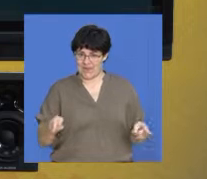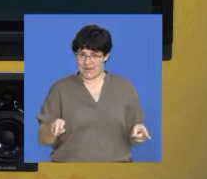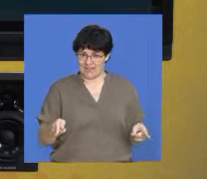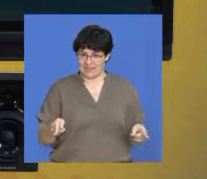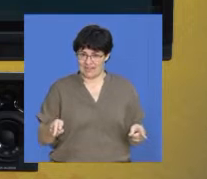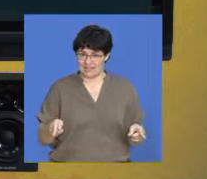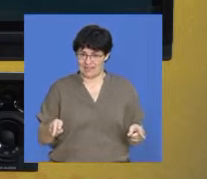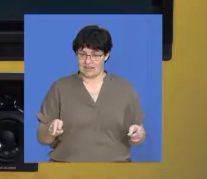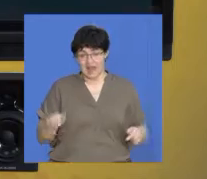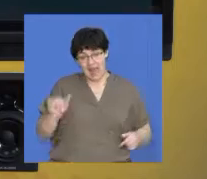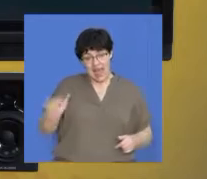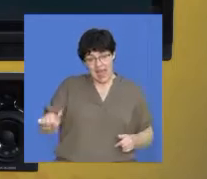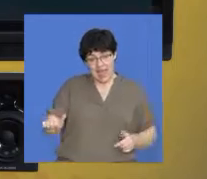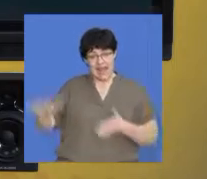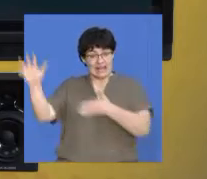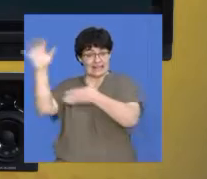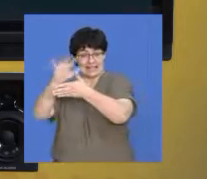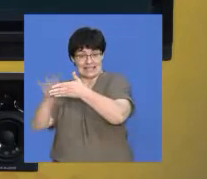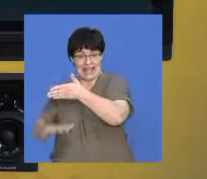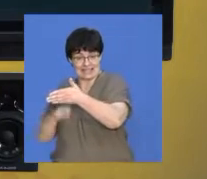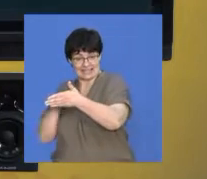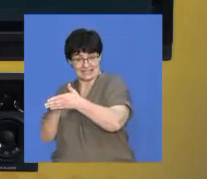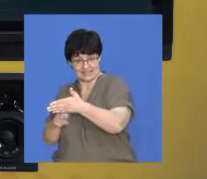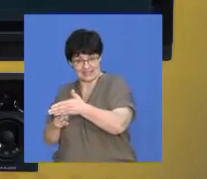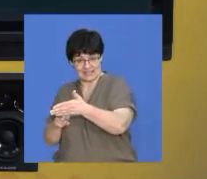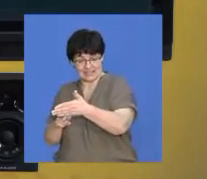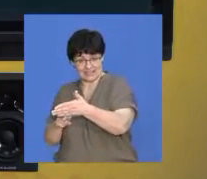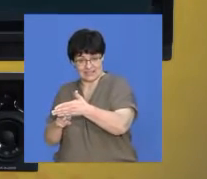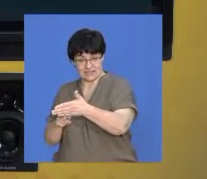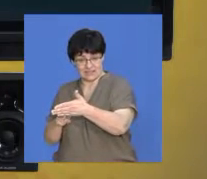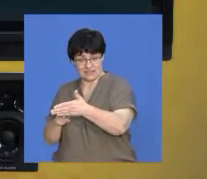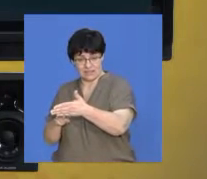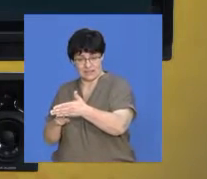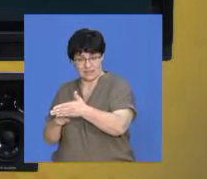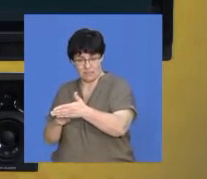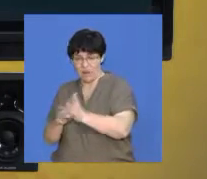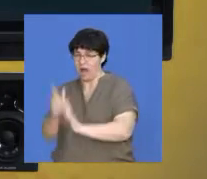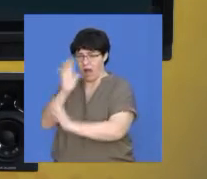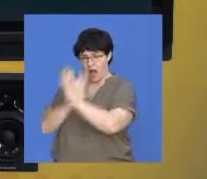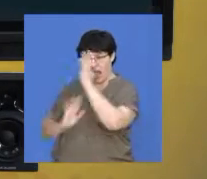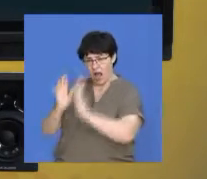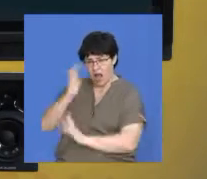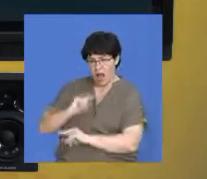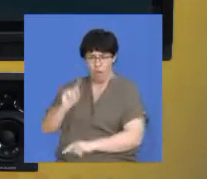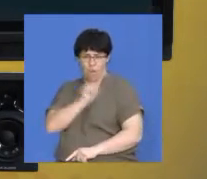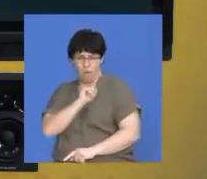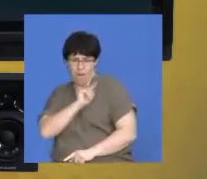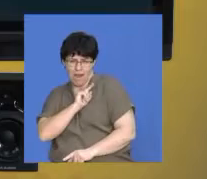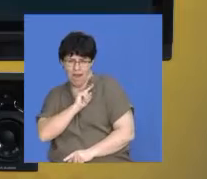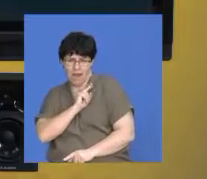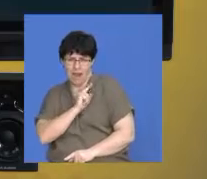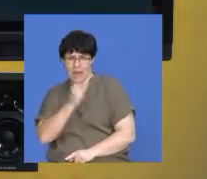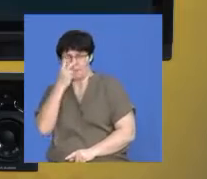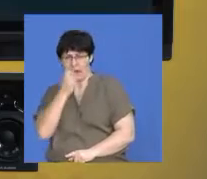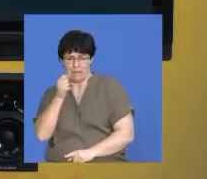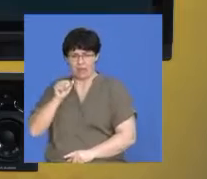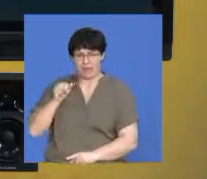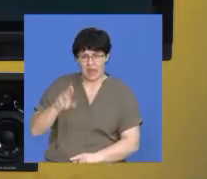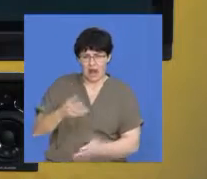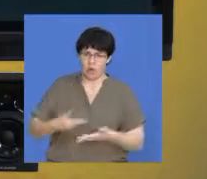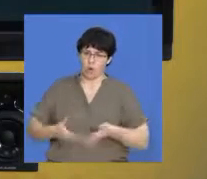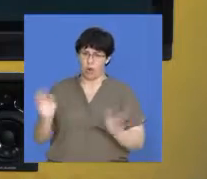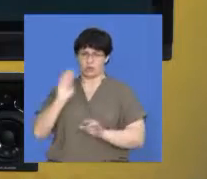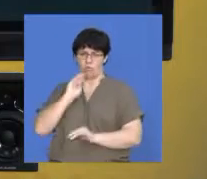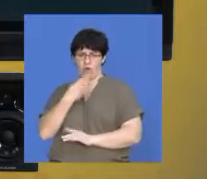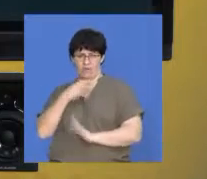that source A was a textual source, okay, which told us about the reasons why the Black Panther Party launched